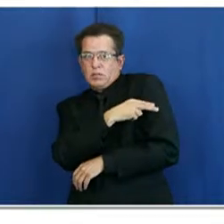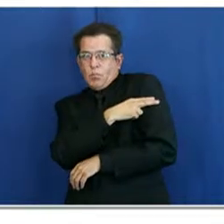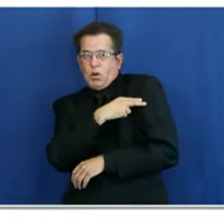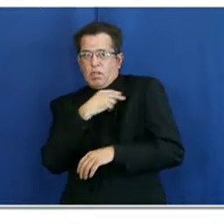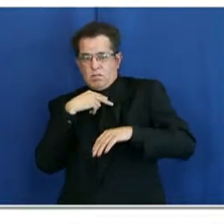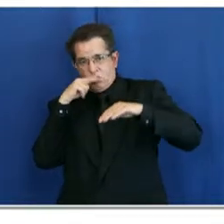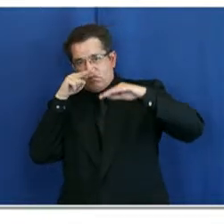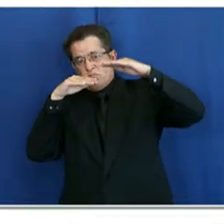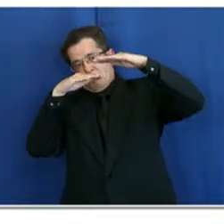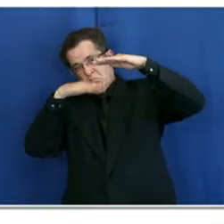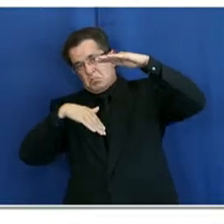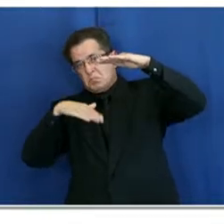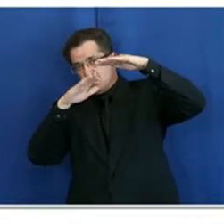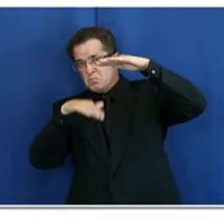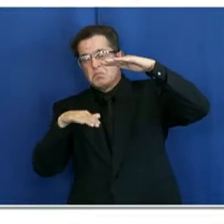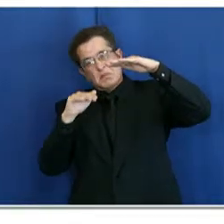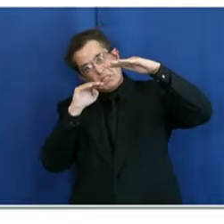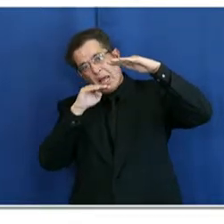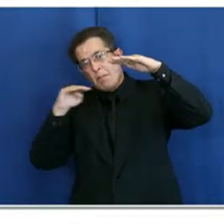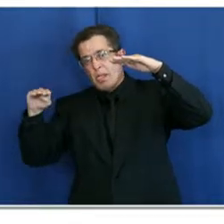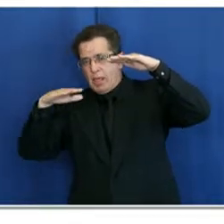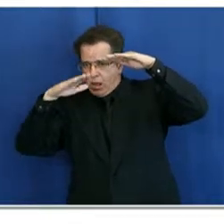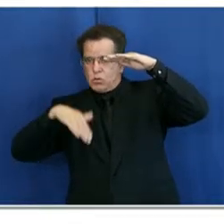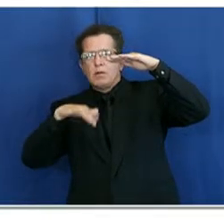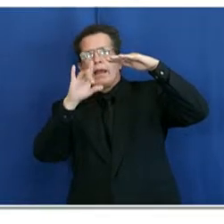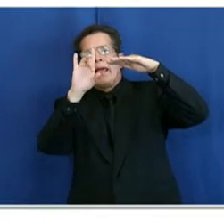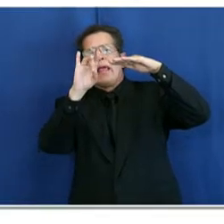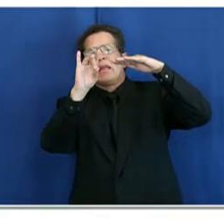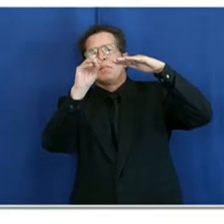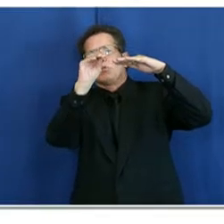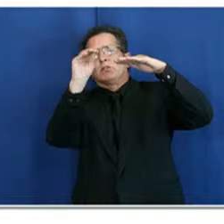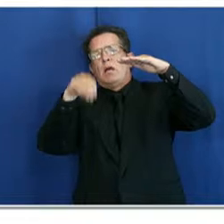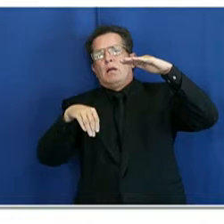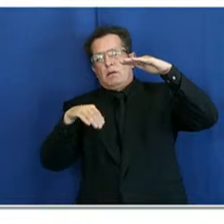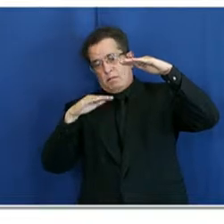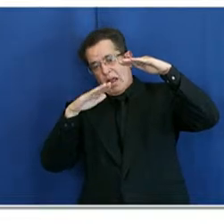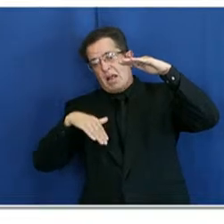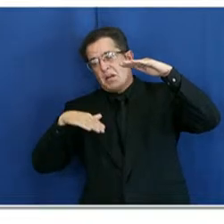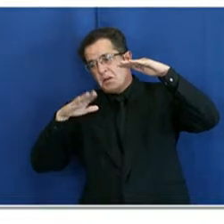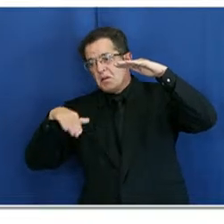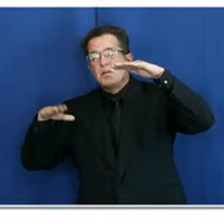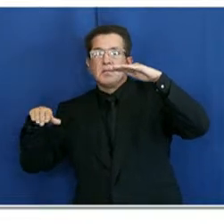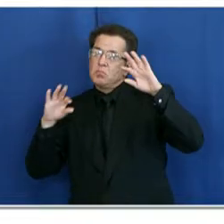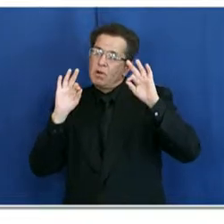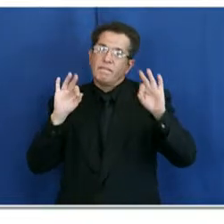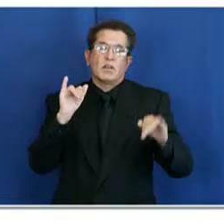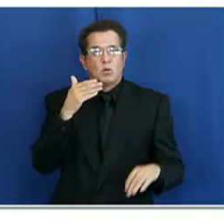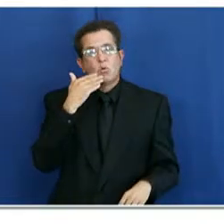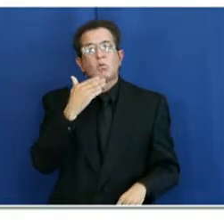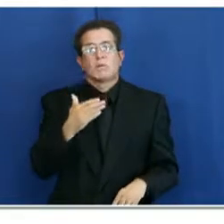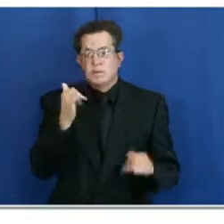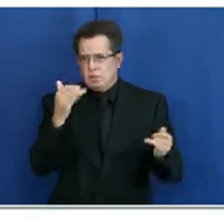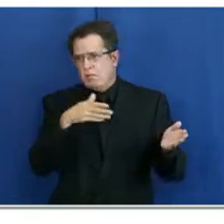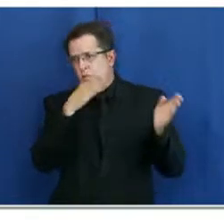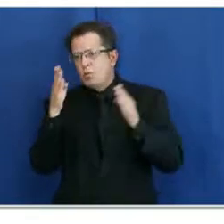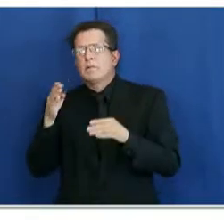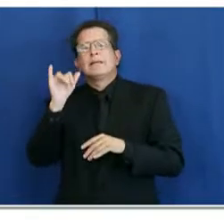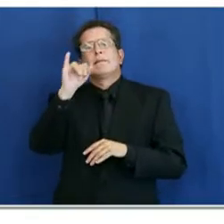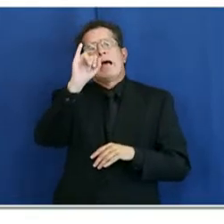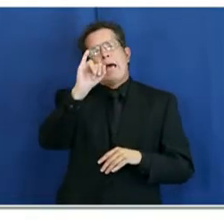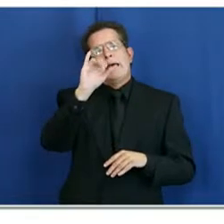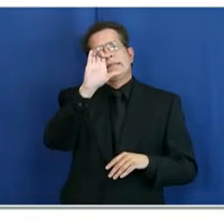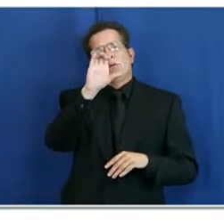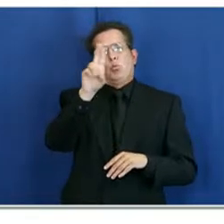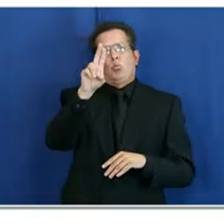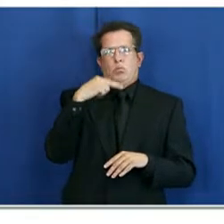holding remarkably stable and flat below that 80% threshold and metric we have for COVID. And then final chart is our ICU